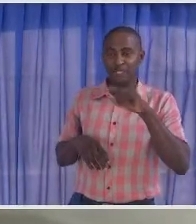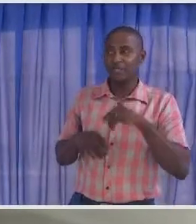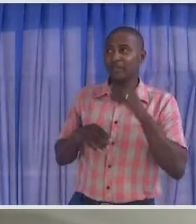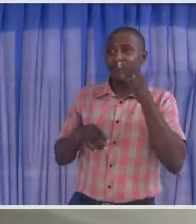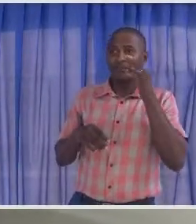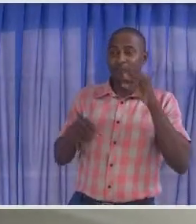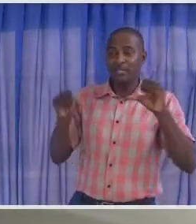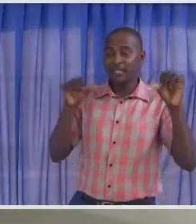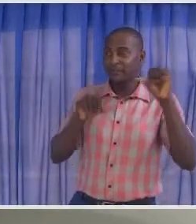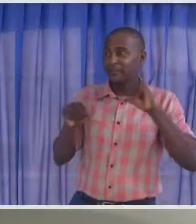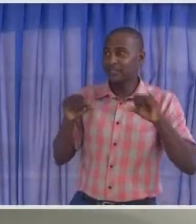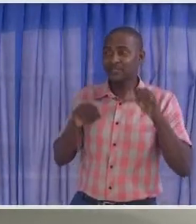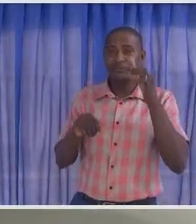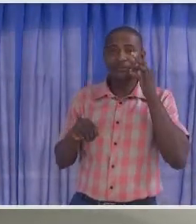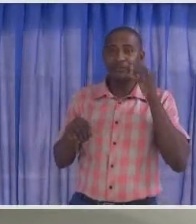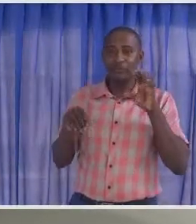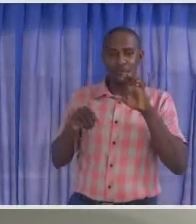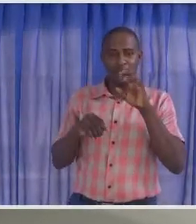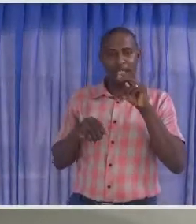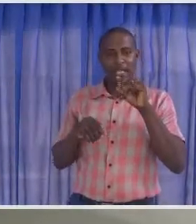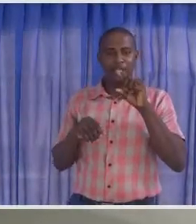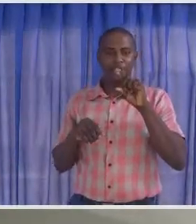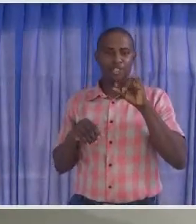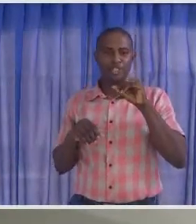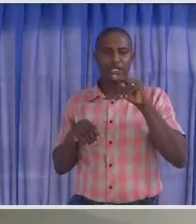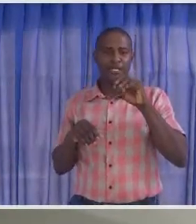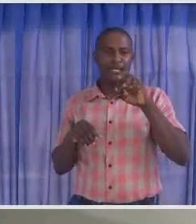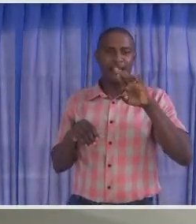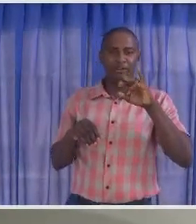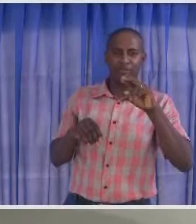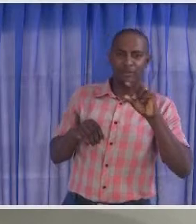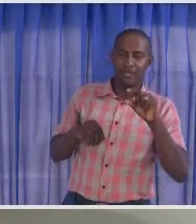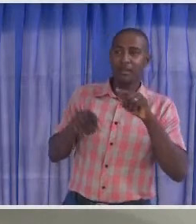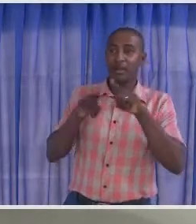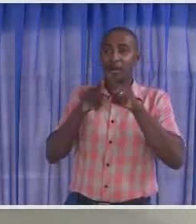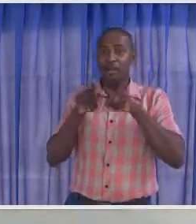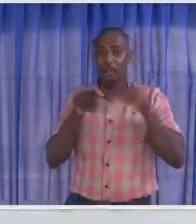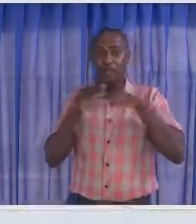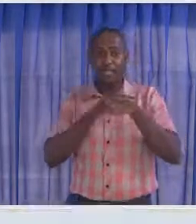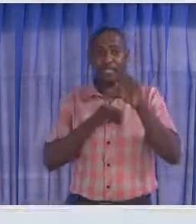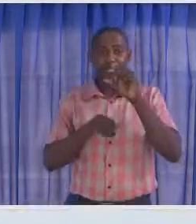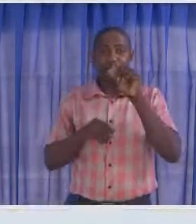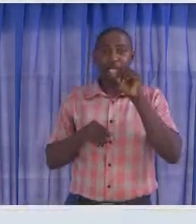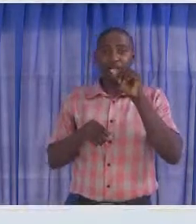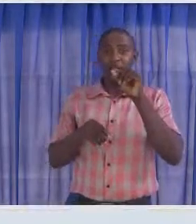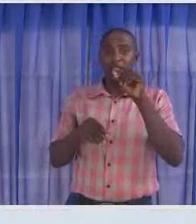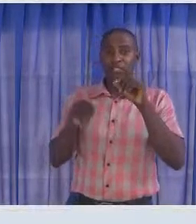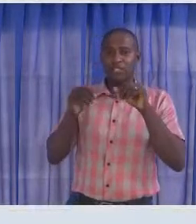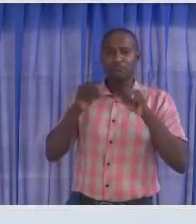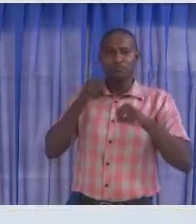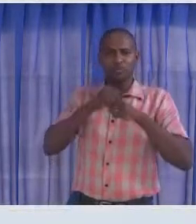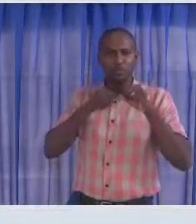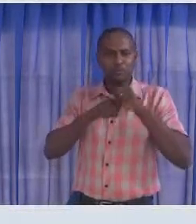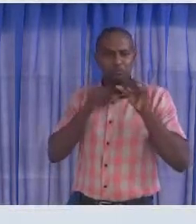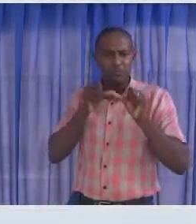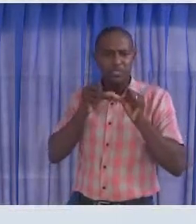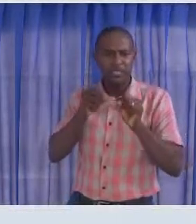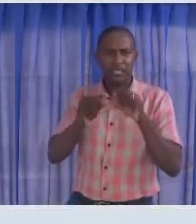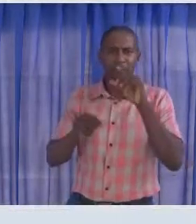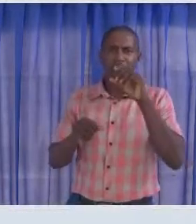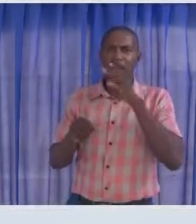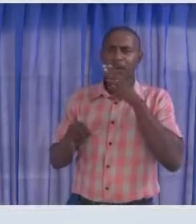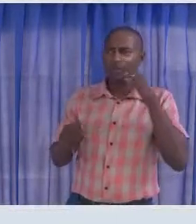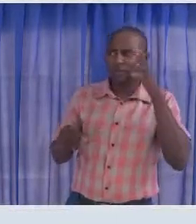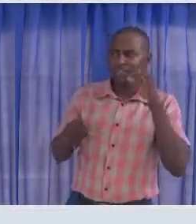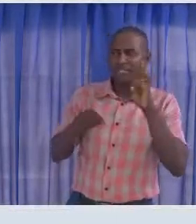engineering. I'm also learning about sustainable agriculture, the business aspect,